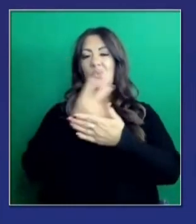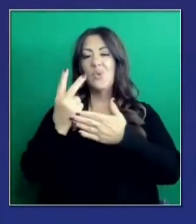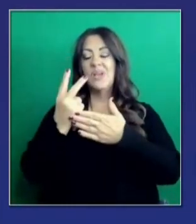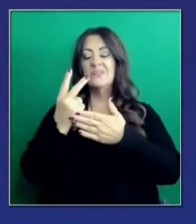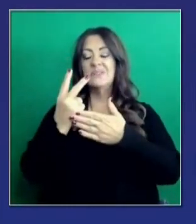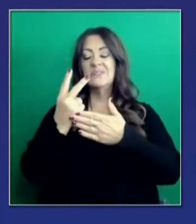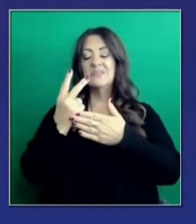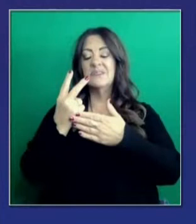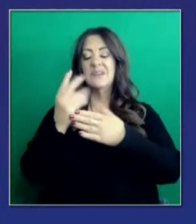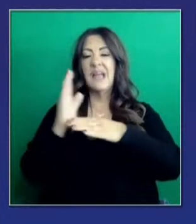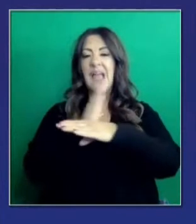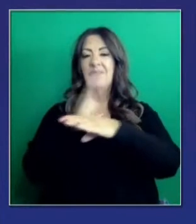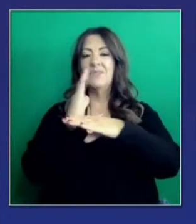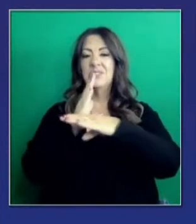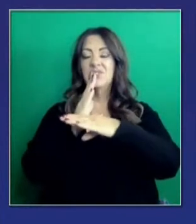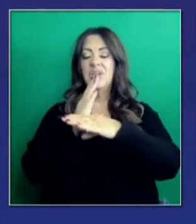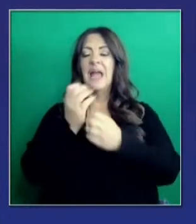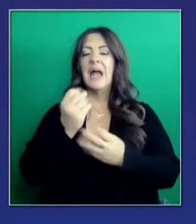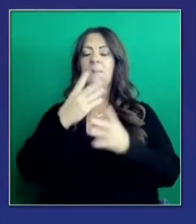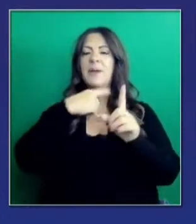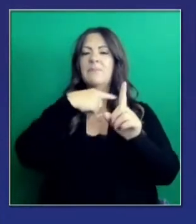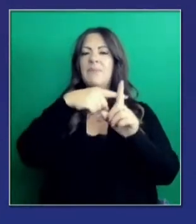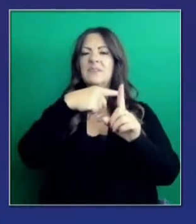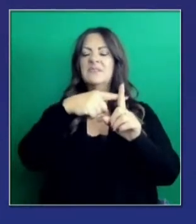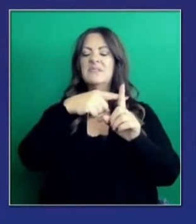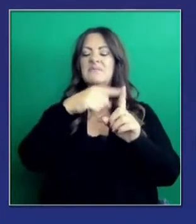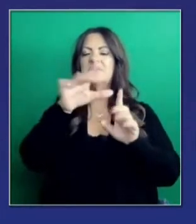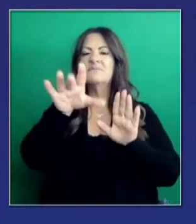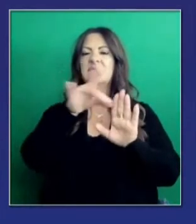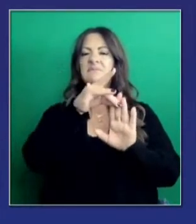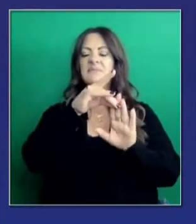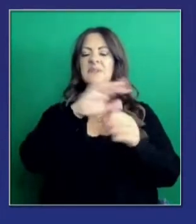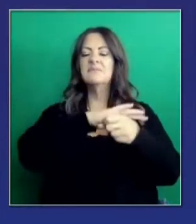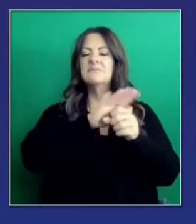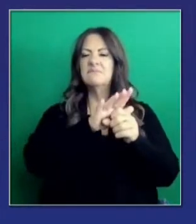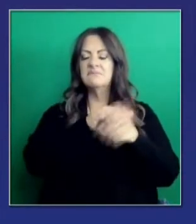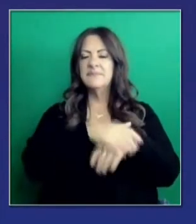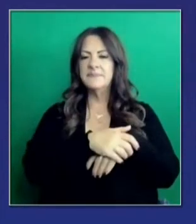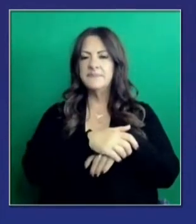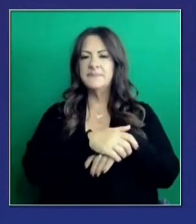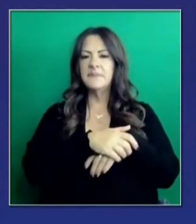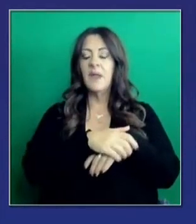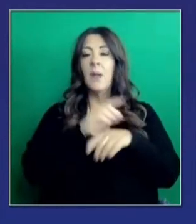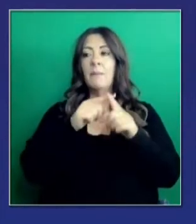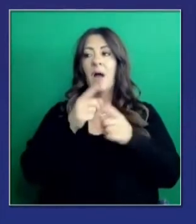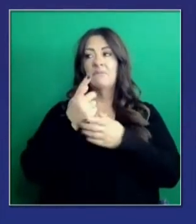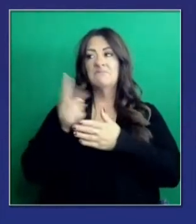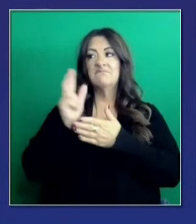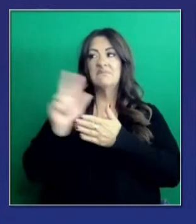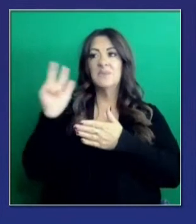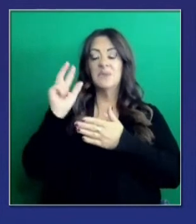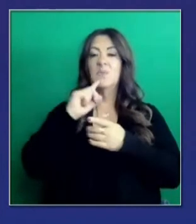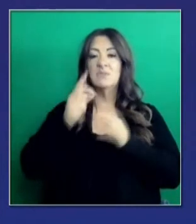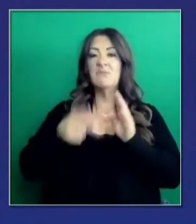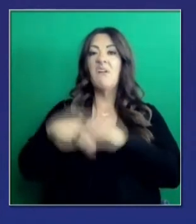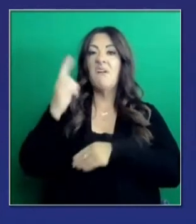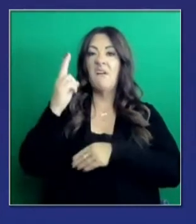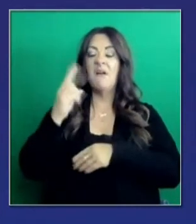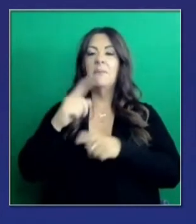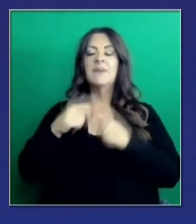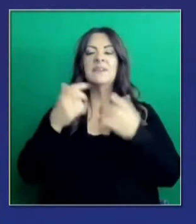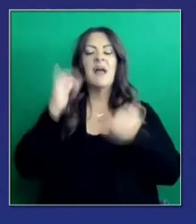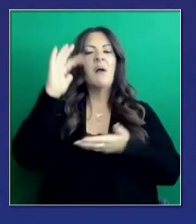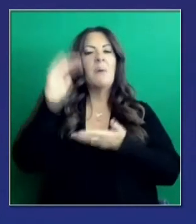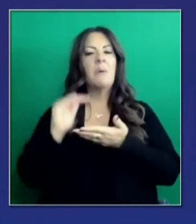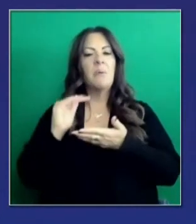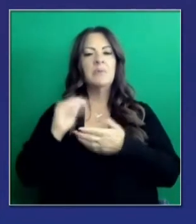to 9.4%. It was substantially higher just a few weeks ago. You could take a look here at 13.6%.